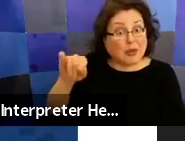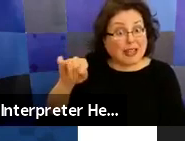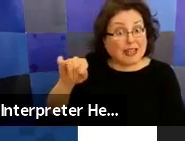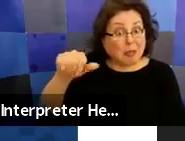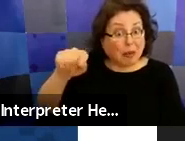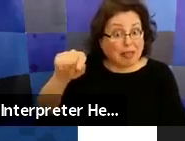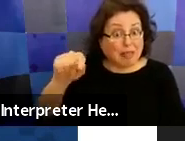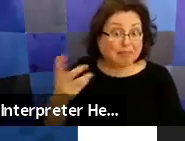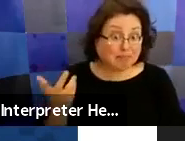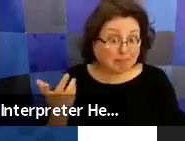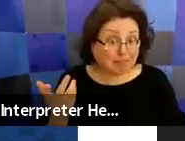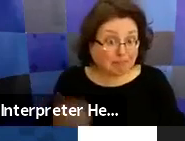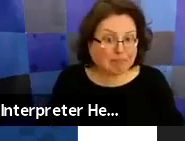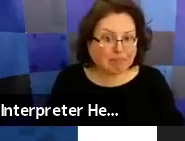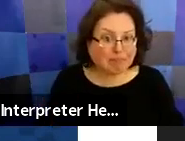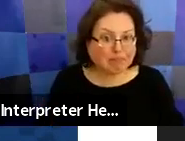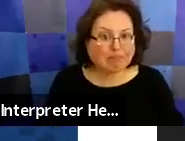Jen.